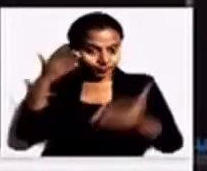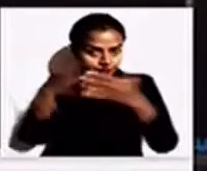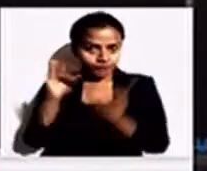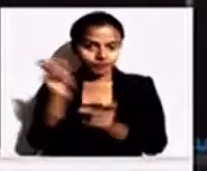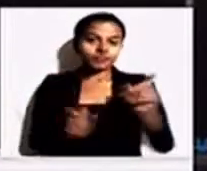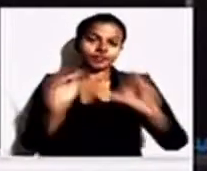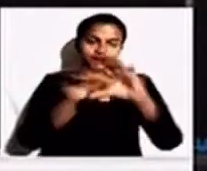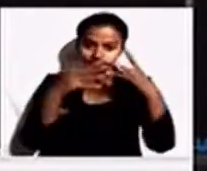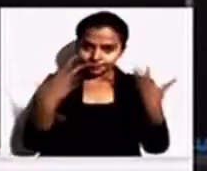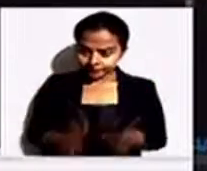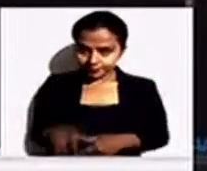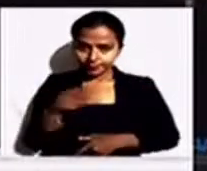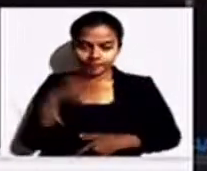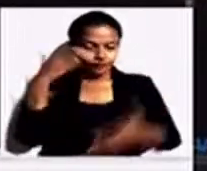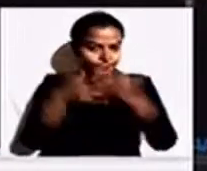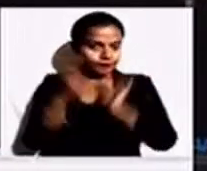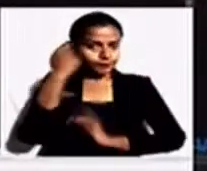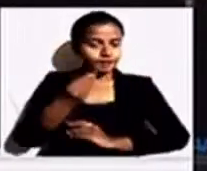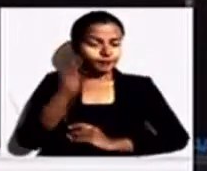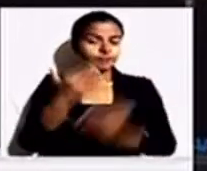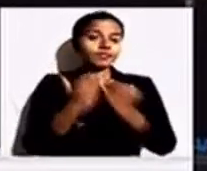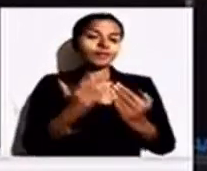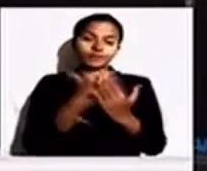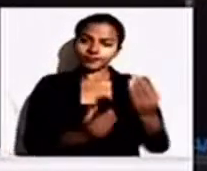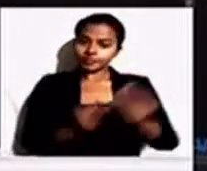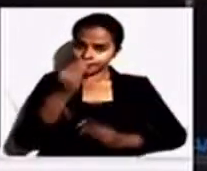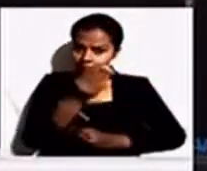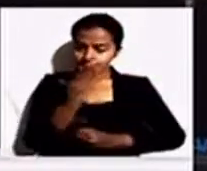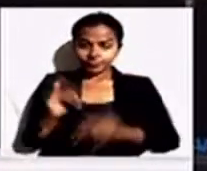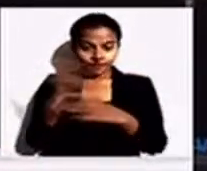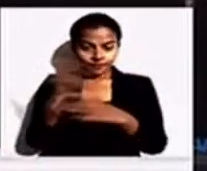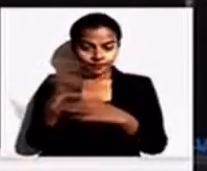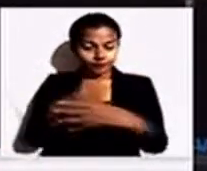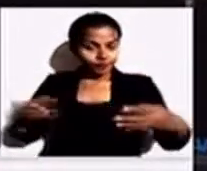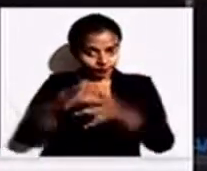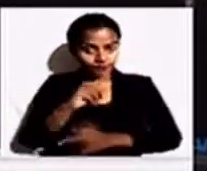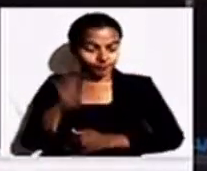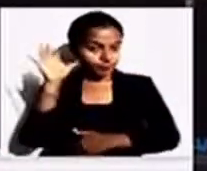and recommendations provided by these committees, we will proceed forward.